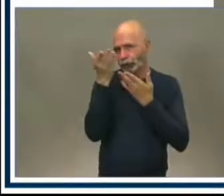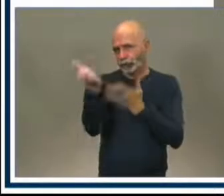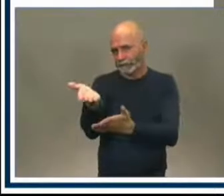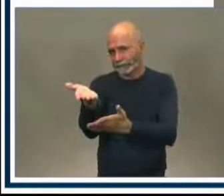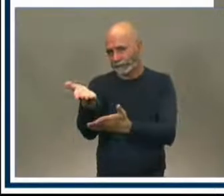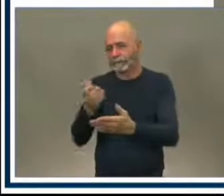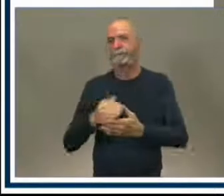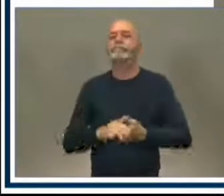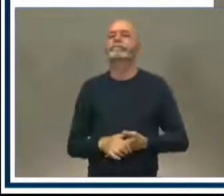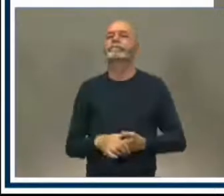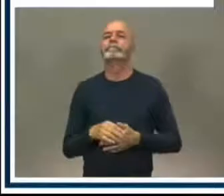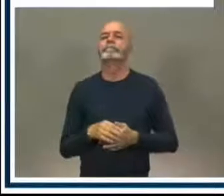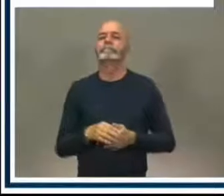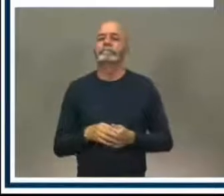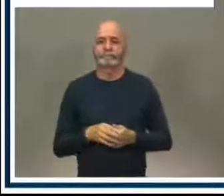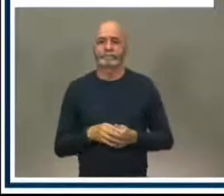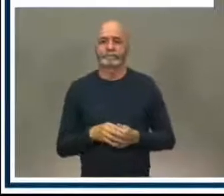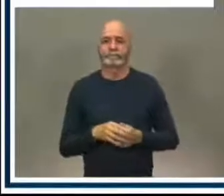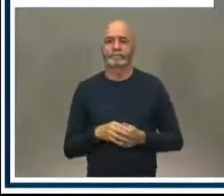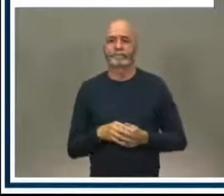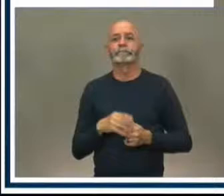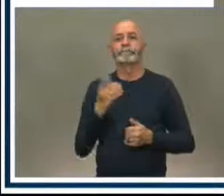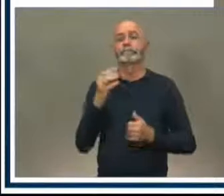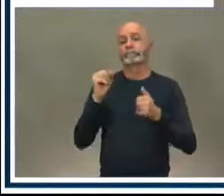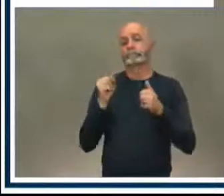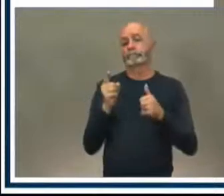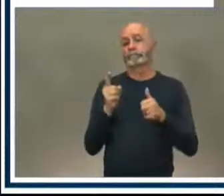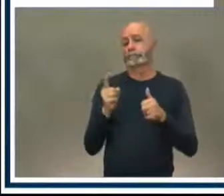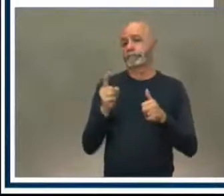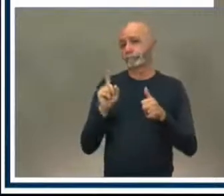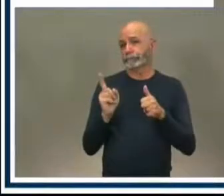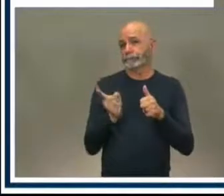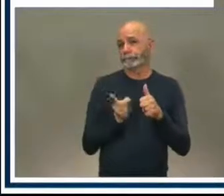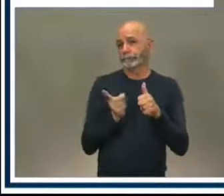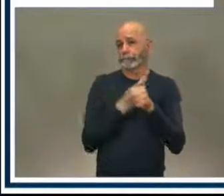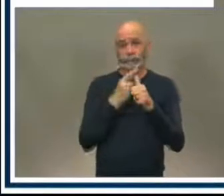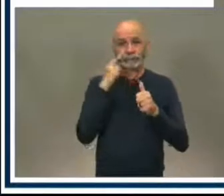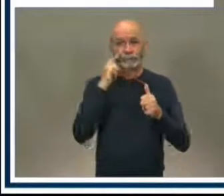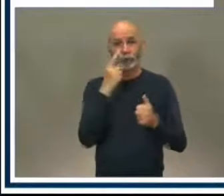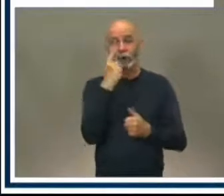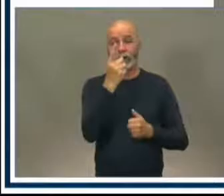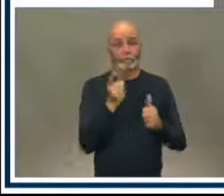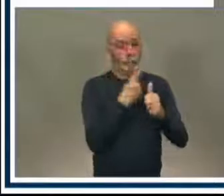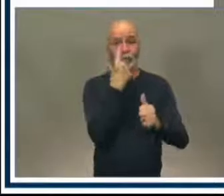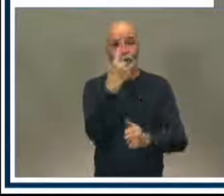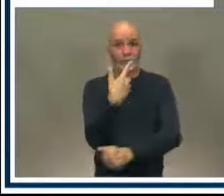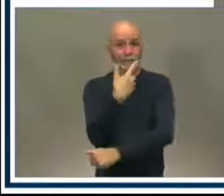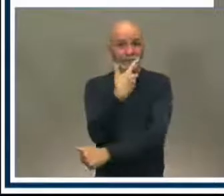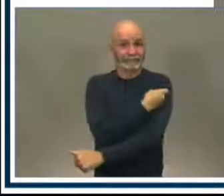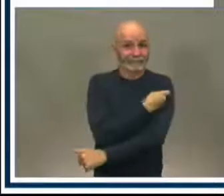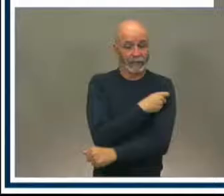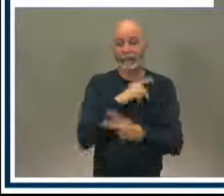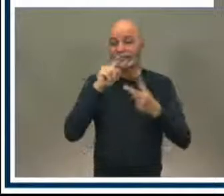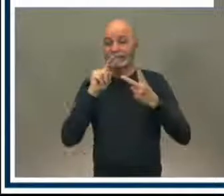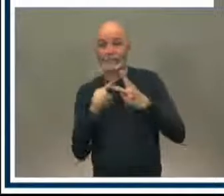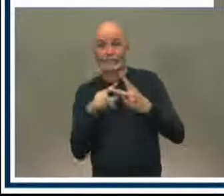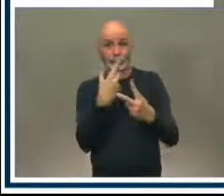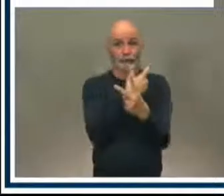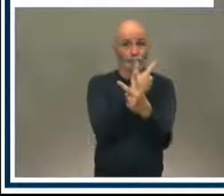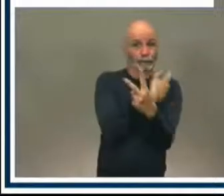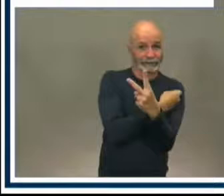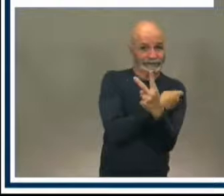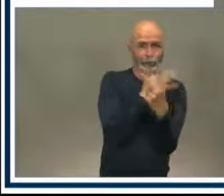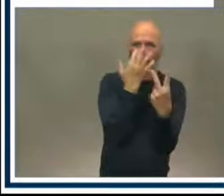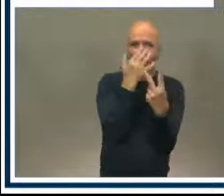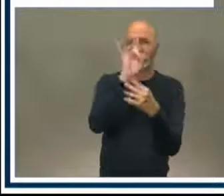that NACI now recommends at least 8 weeks between dose 1 and dose 2 to be optimally protected. We now know